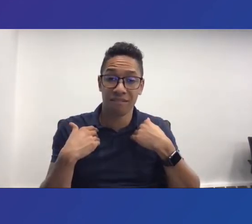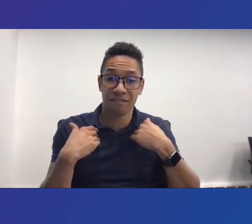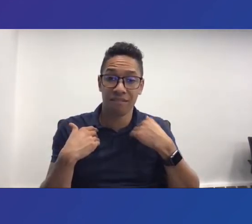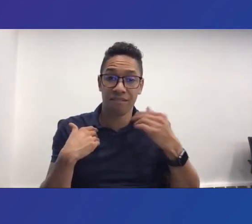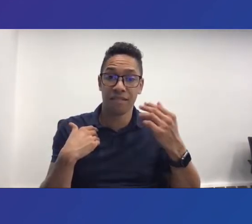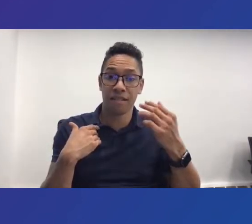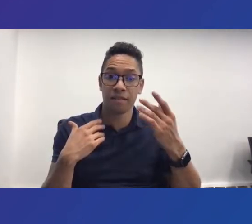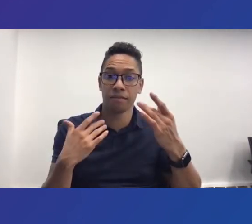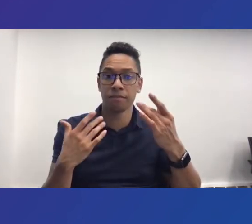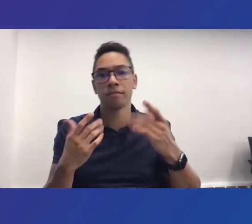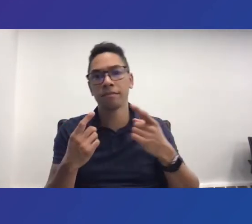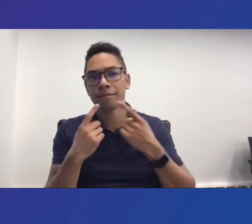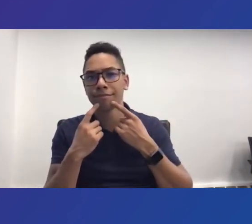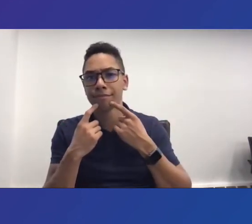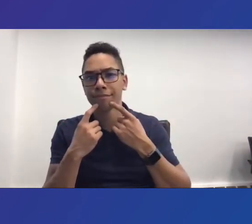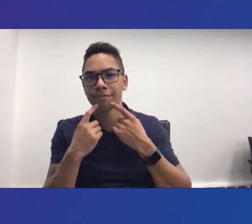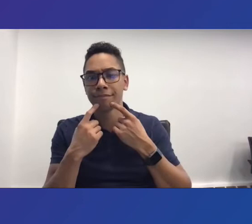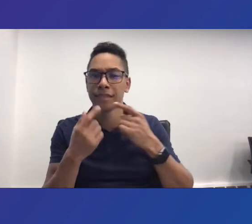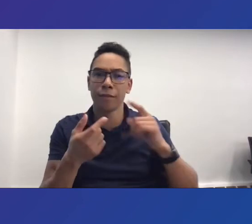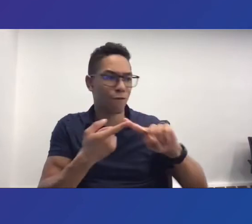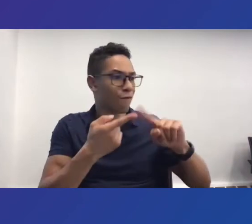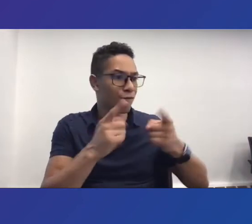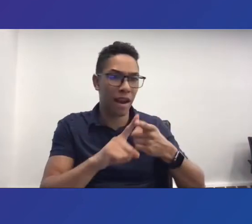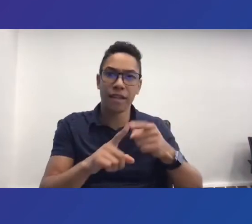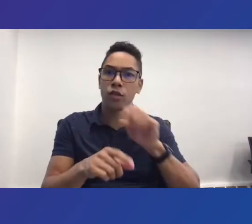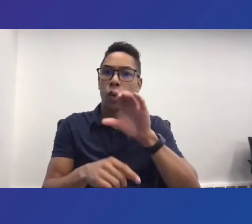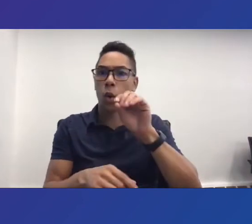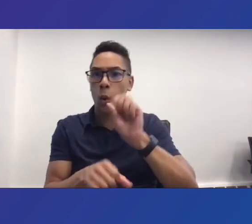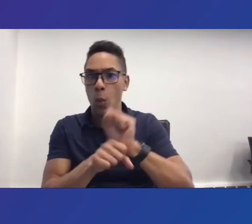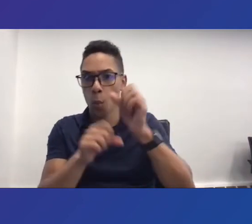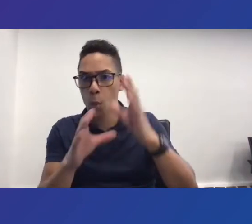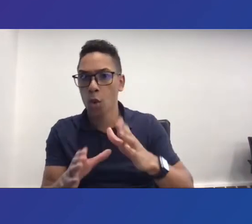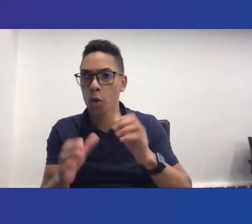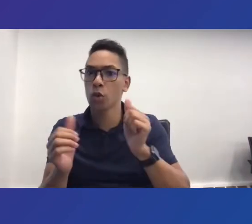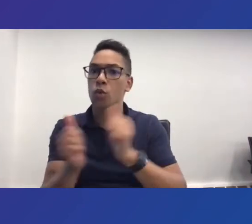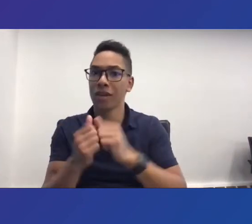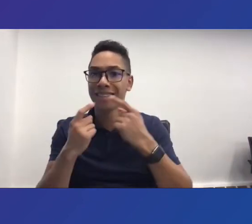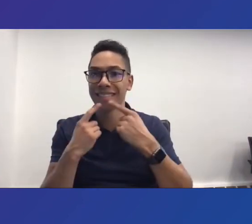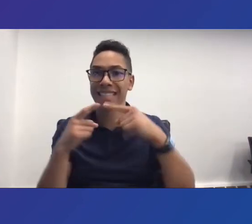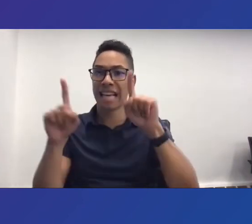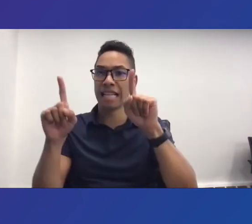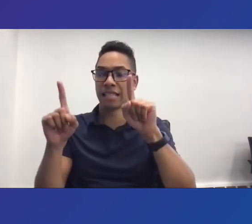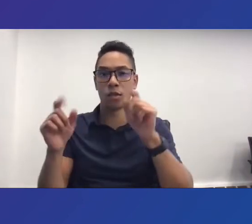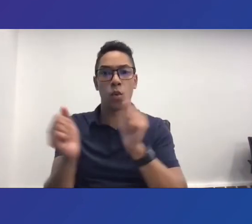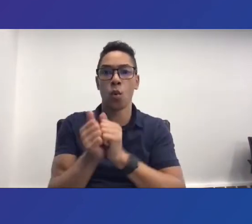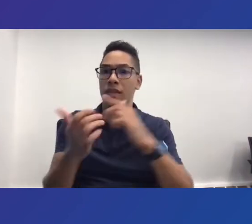colleagues who have successful careers in dance without a degree,